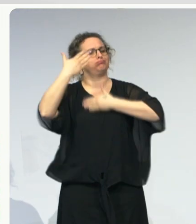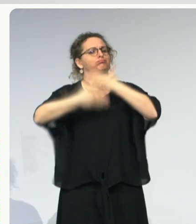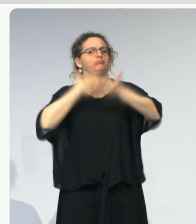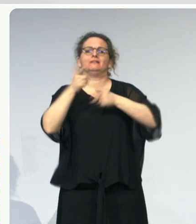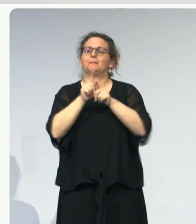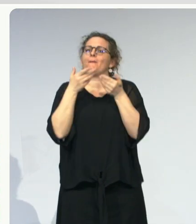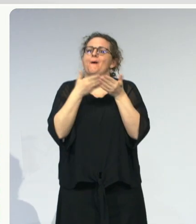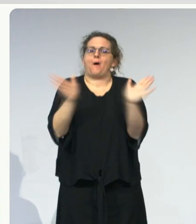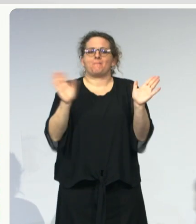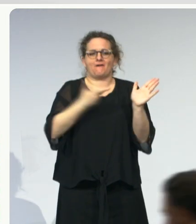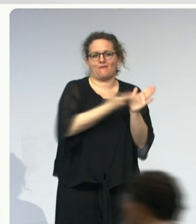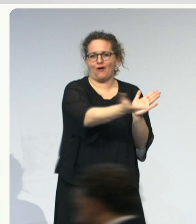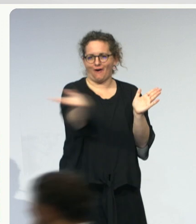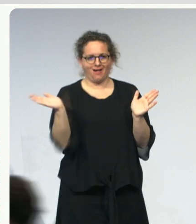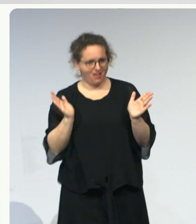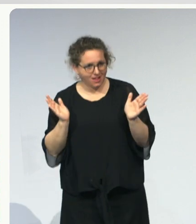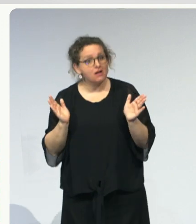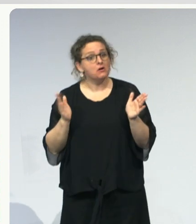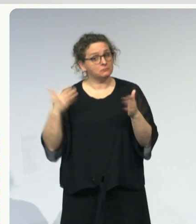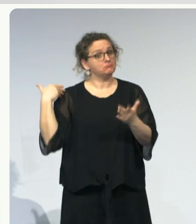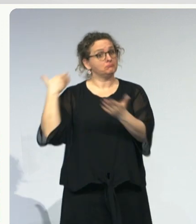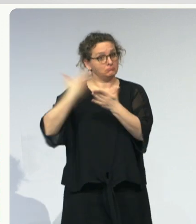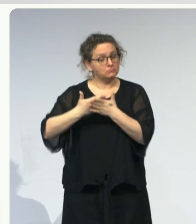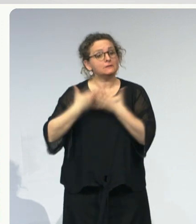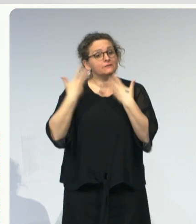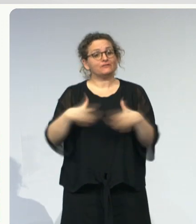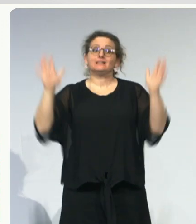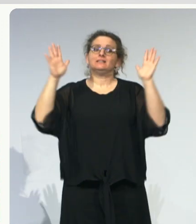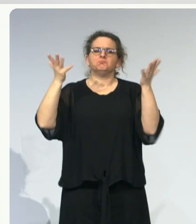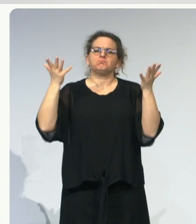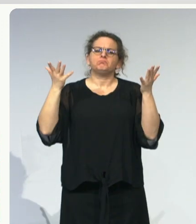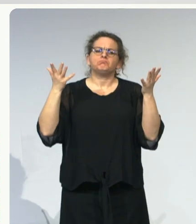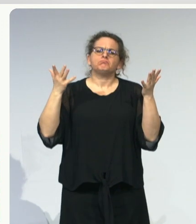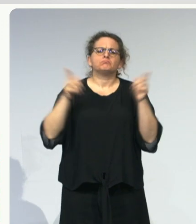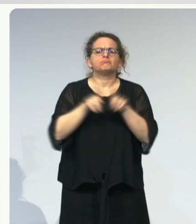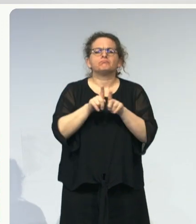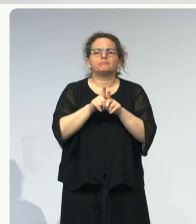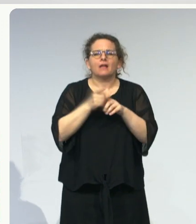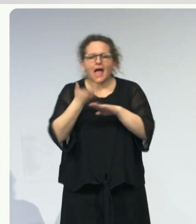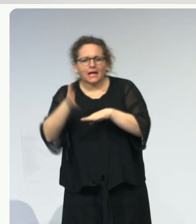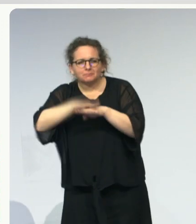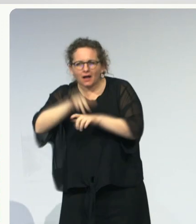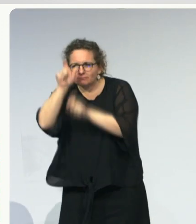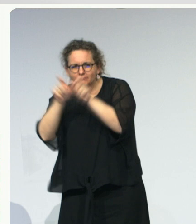course has been delivered in person by inclusive education experts and is now available